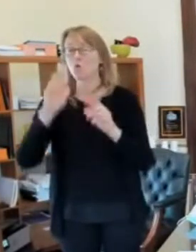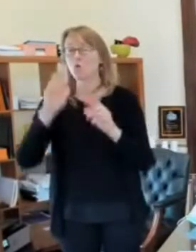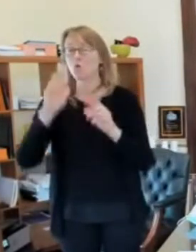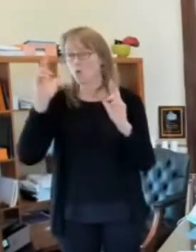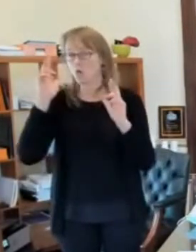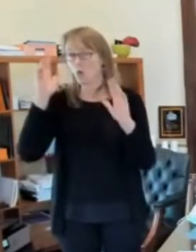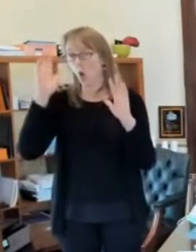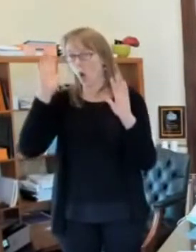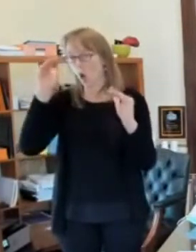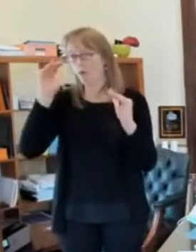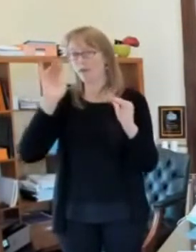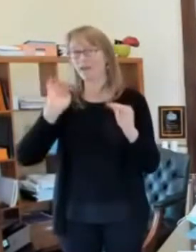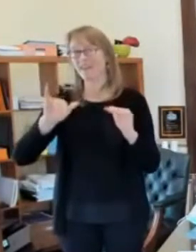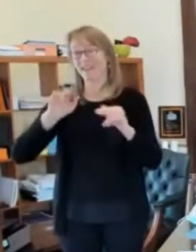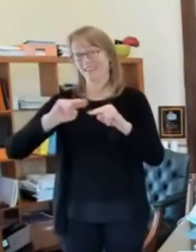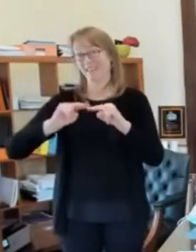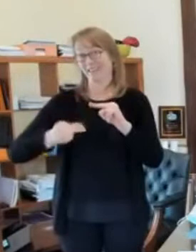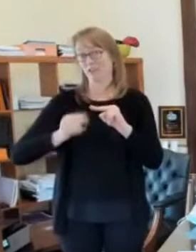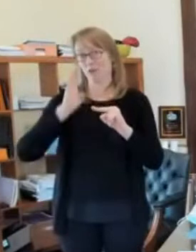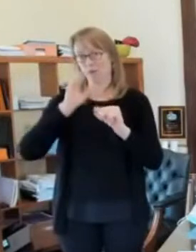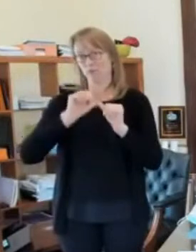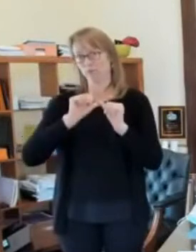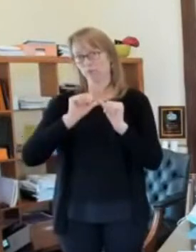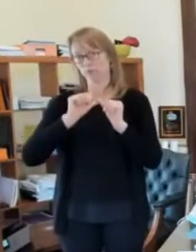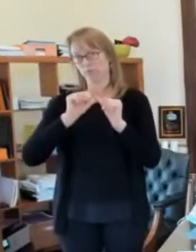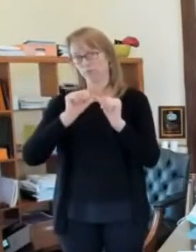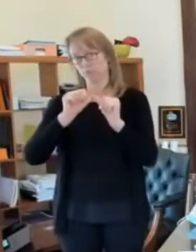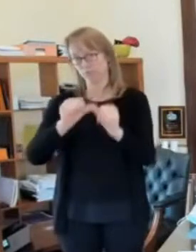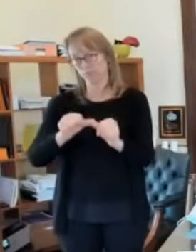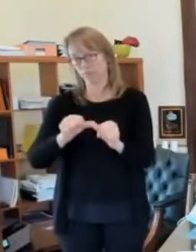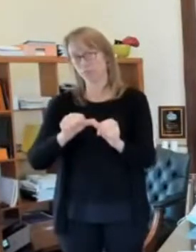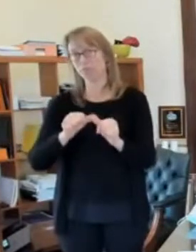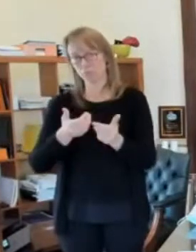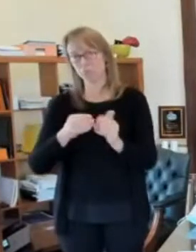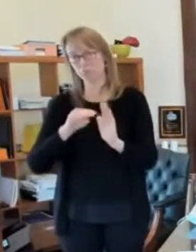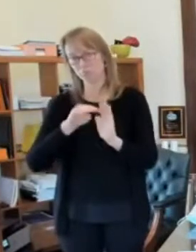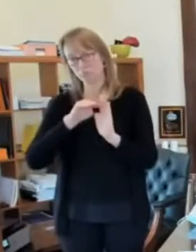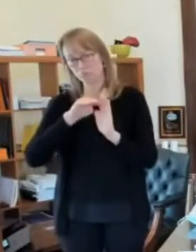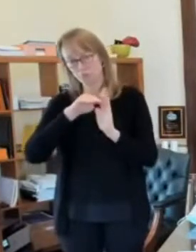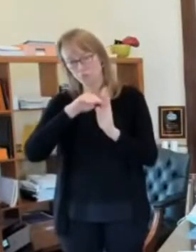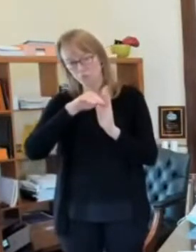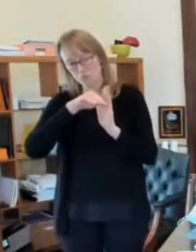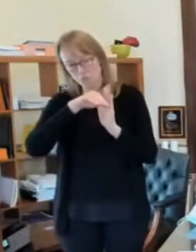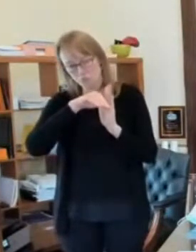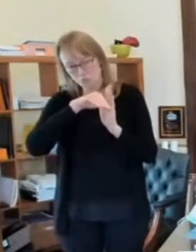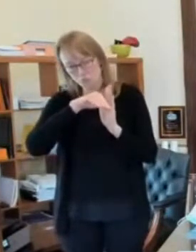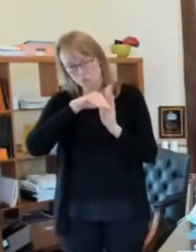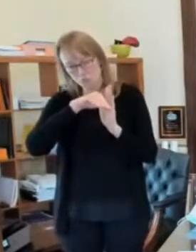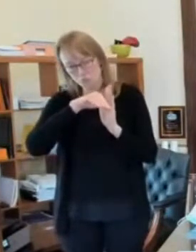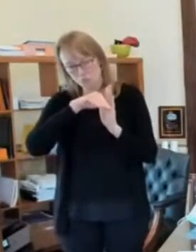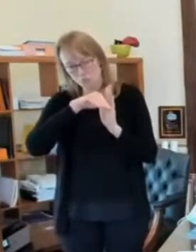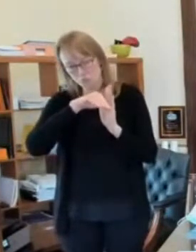was going to point out today is that, you know, we are continuing to do a lot of testing